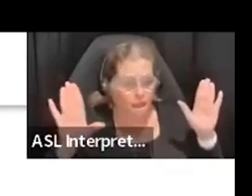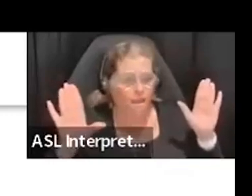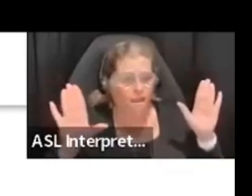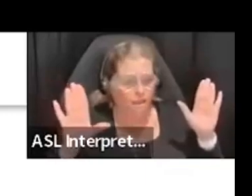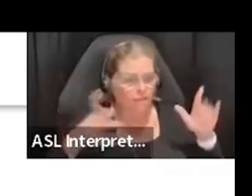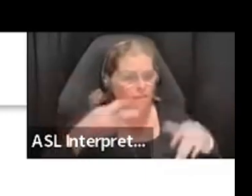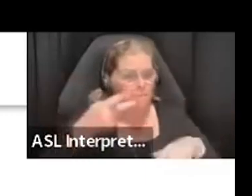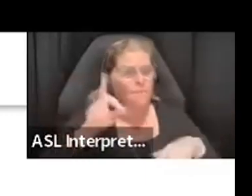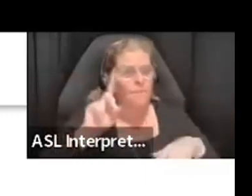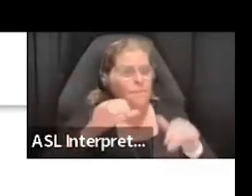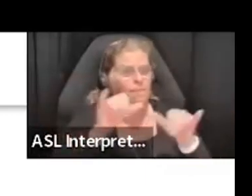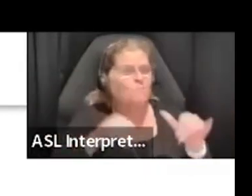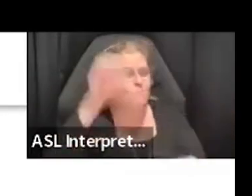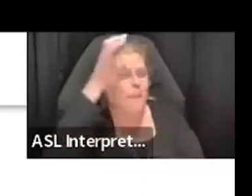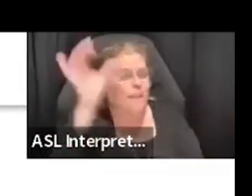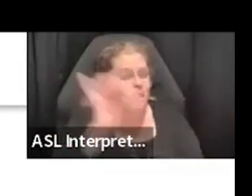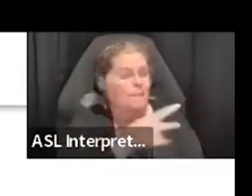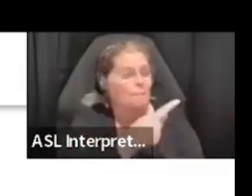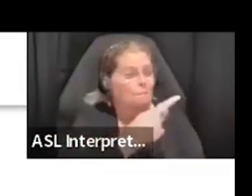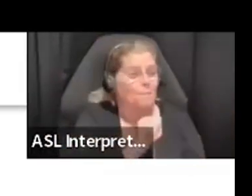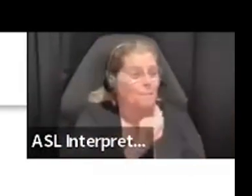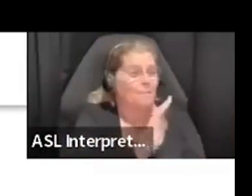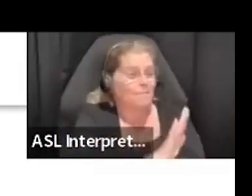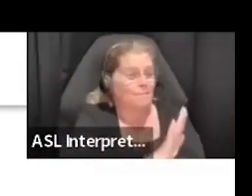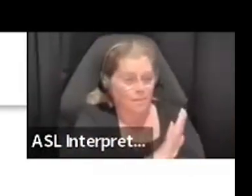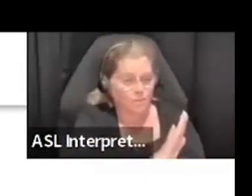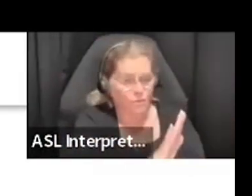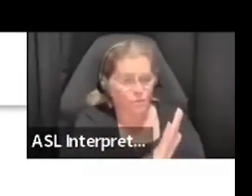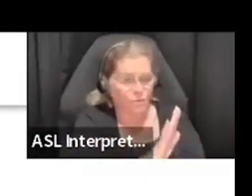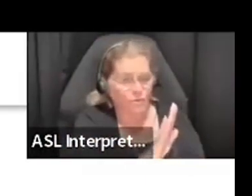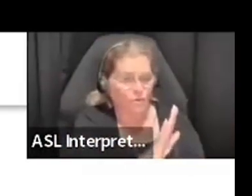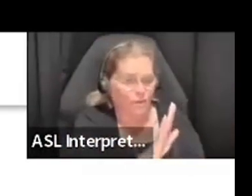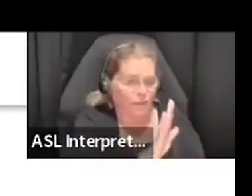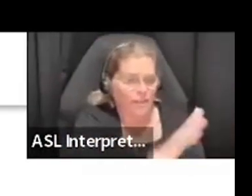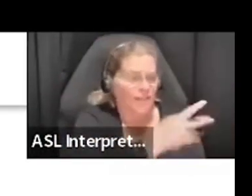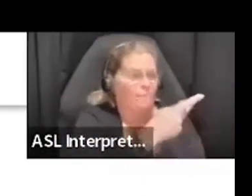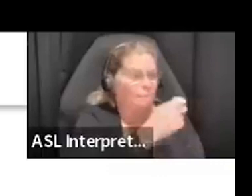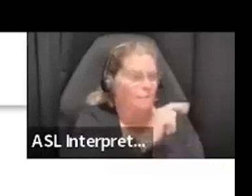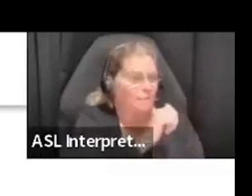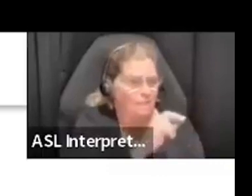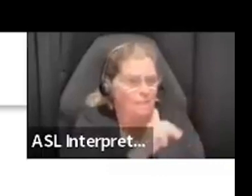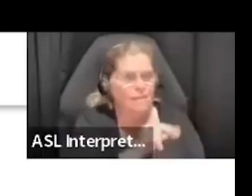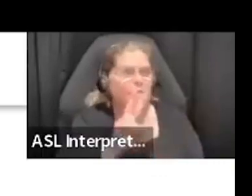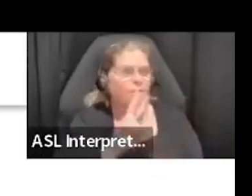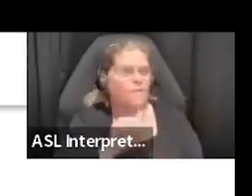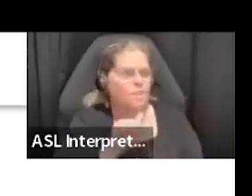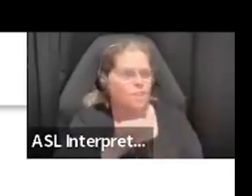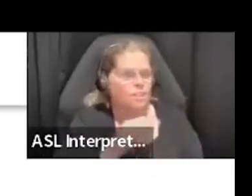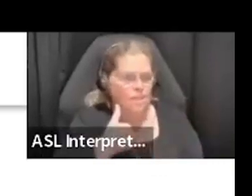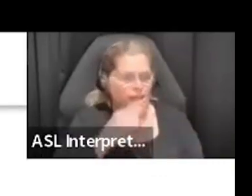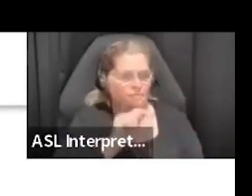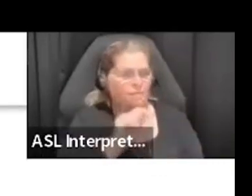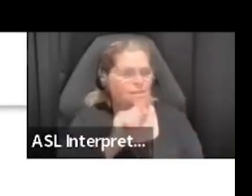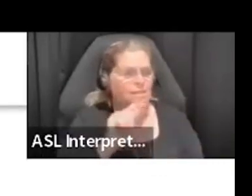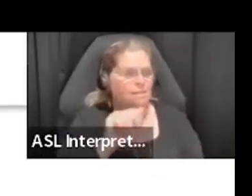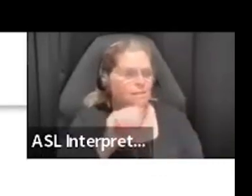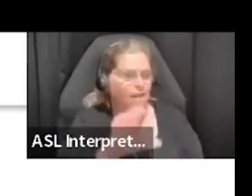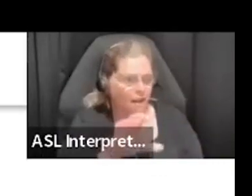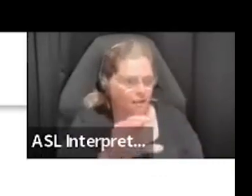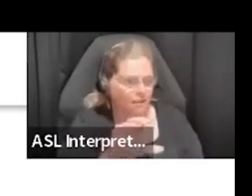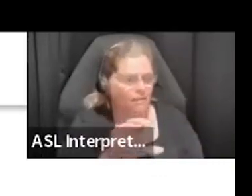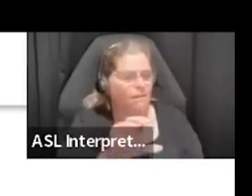what Pennsylvania has in their PTAN, or what Virginia has in TTAC, in creating